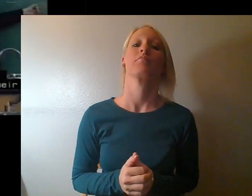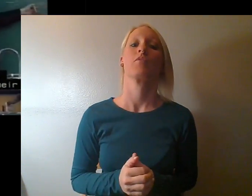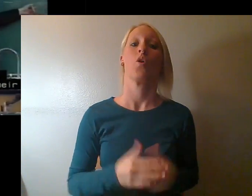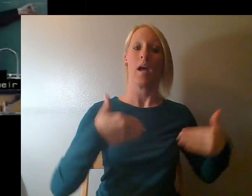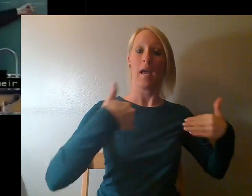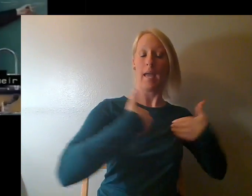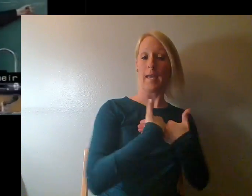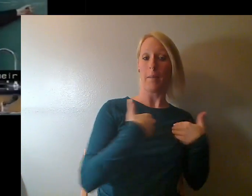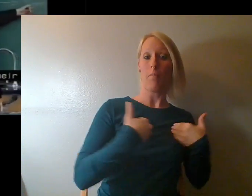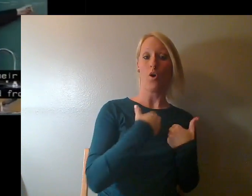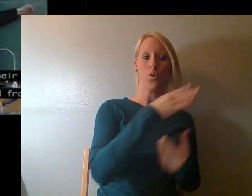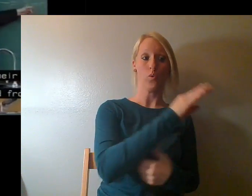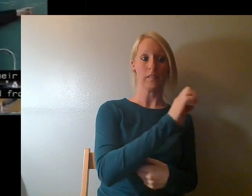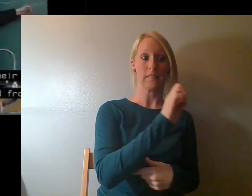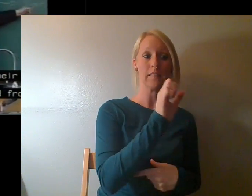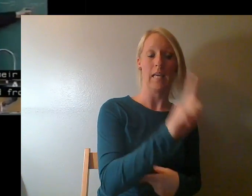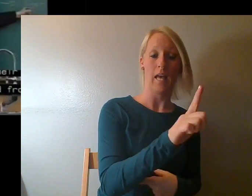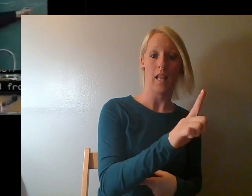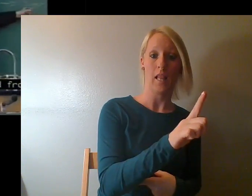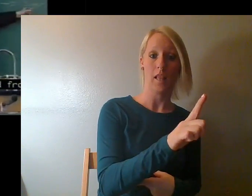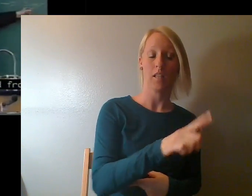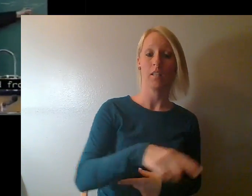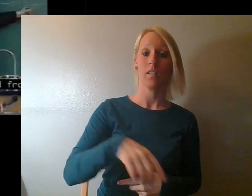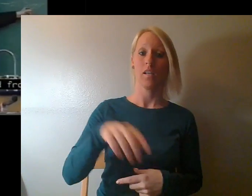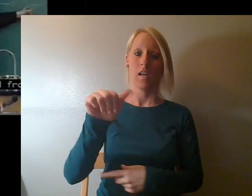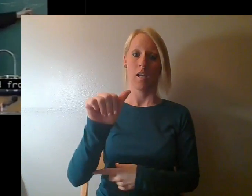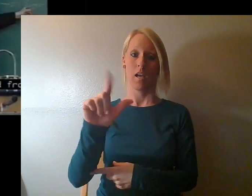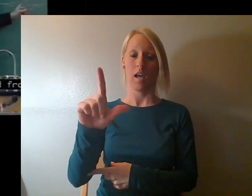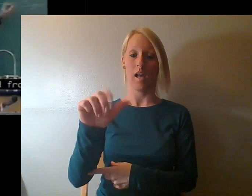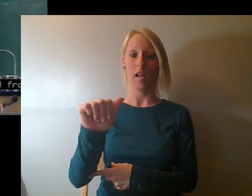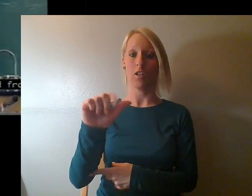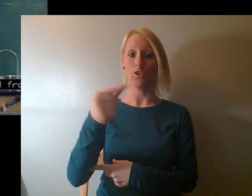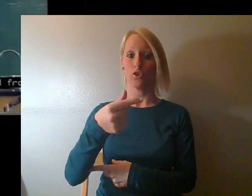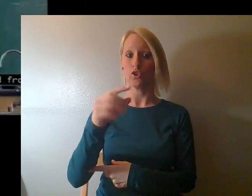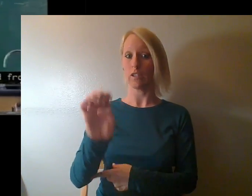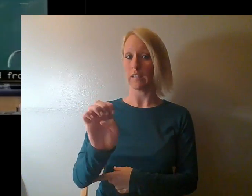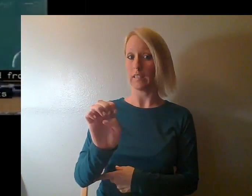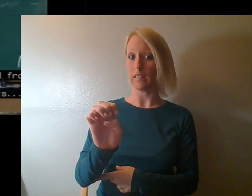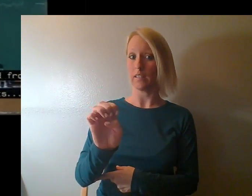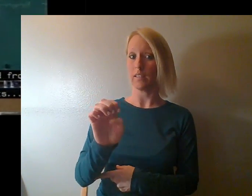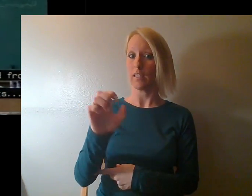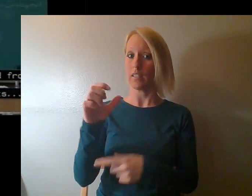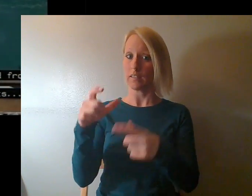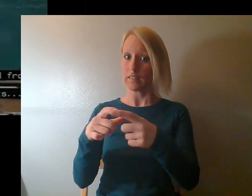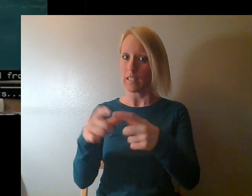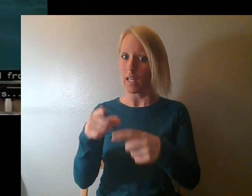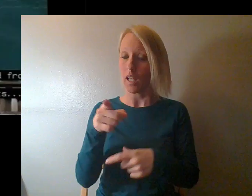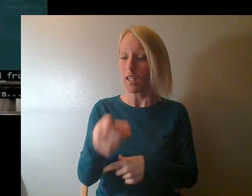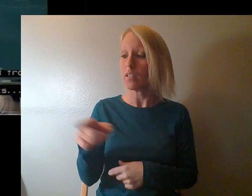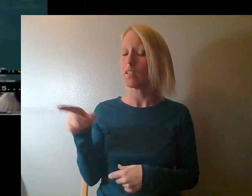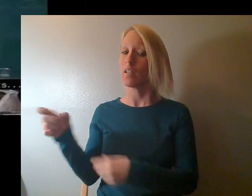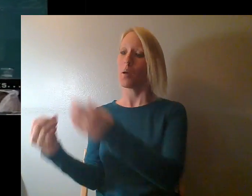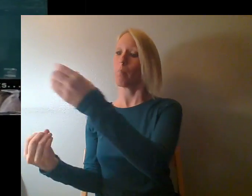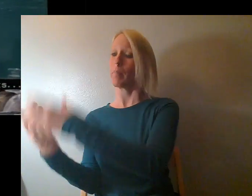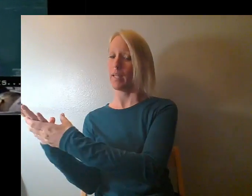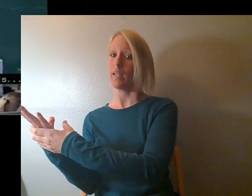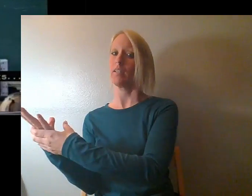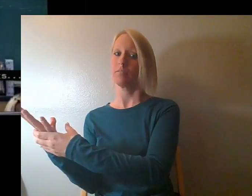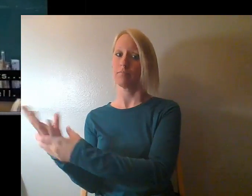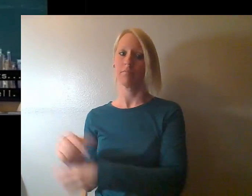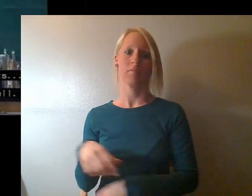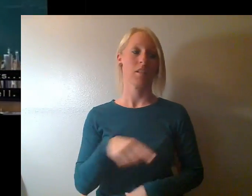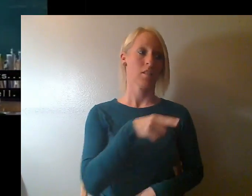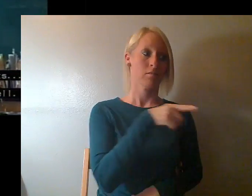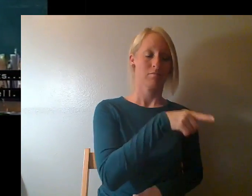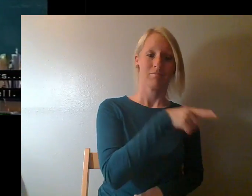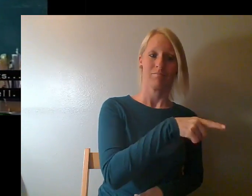step. They have to get their food from the plants. All right, that's what makes the animal cell so much different than the plant